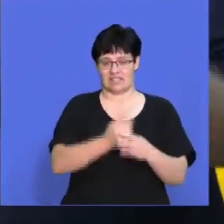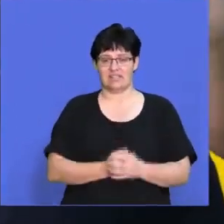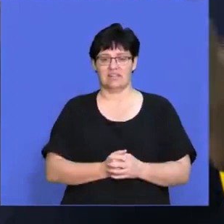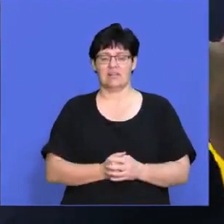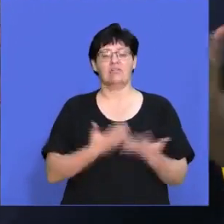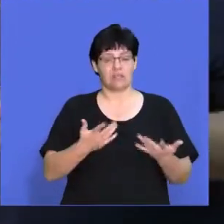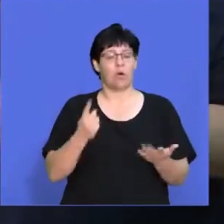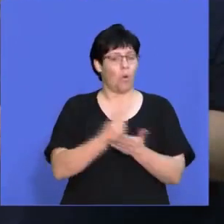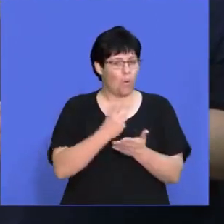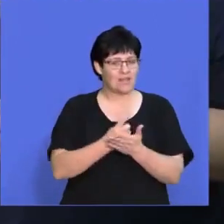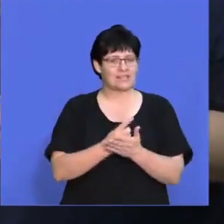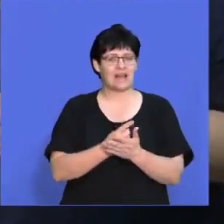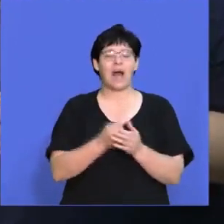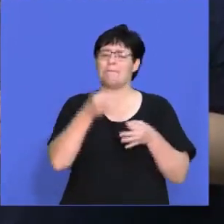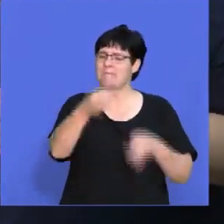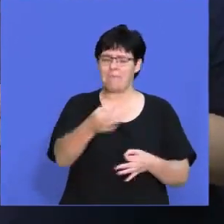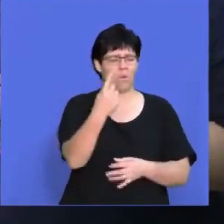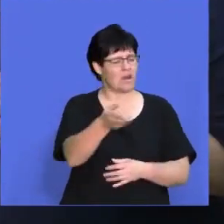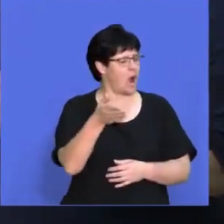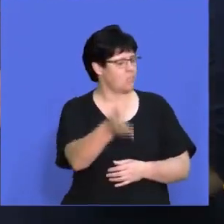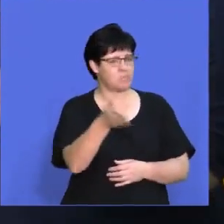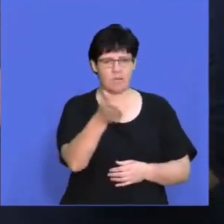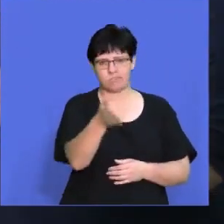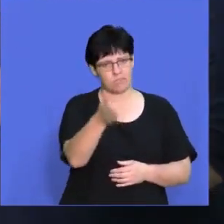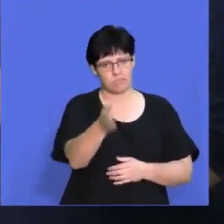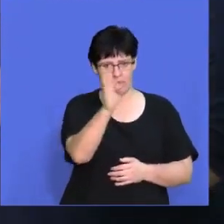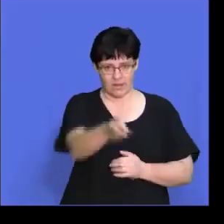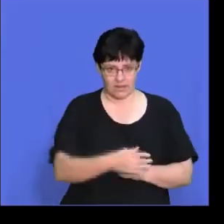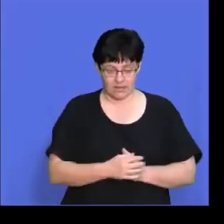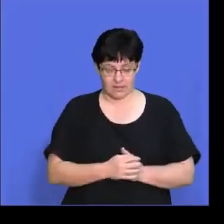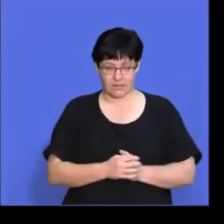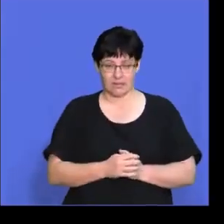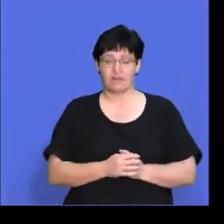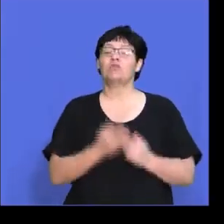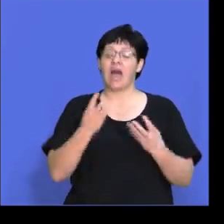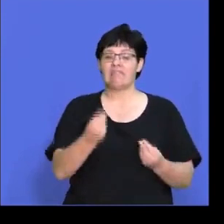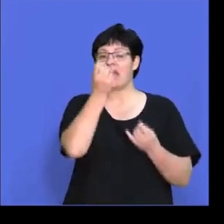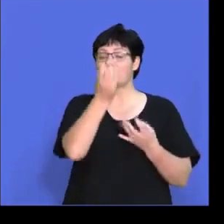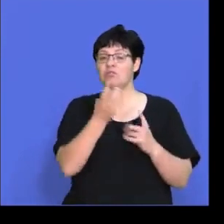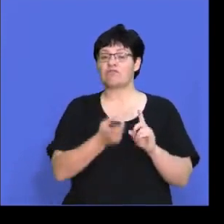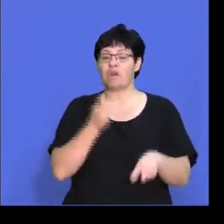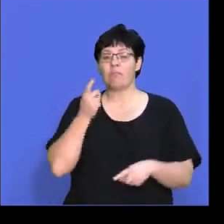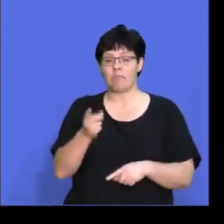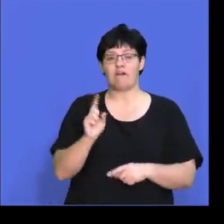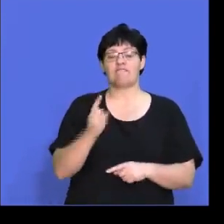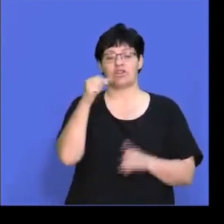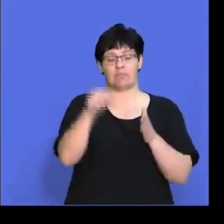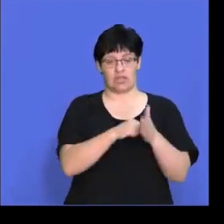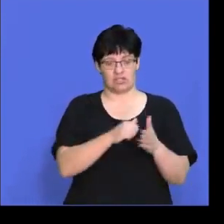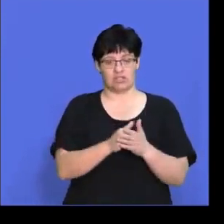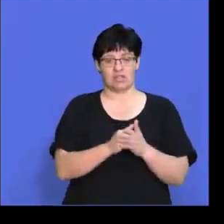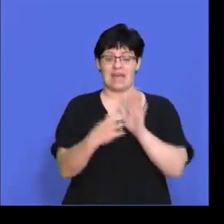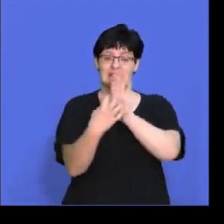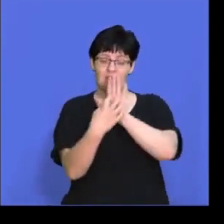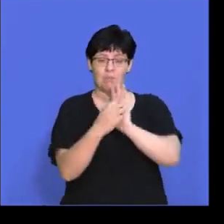course is always going to be in every paper one that you do. So I've got the information on the first page, and then the diagram